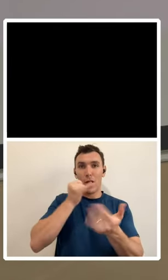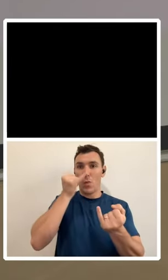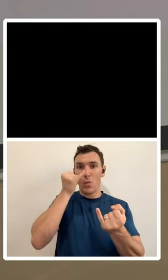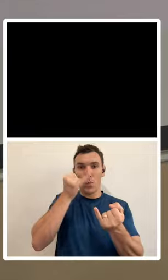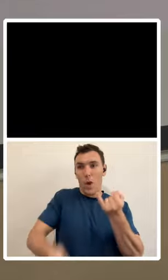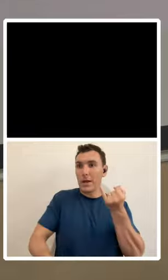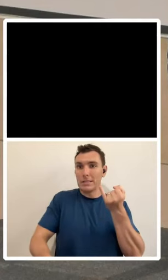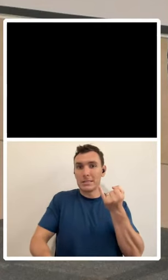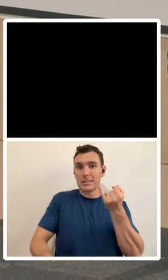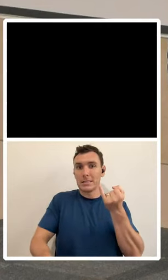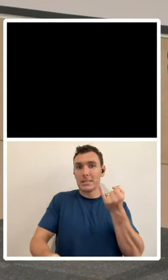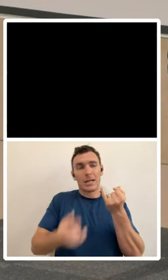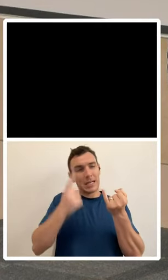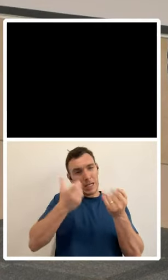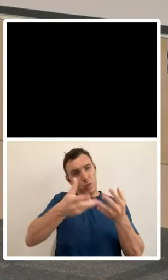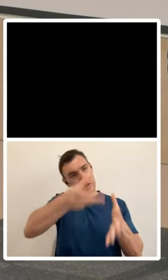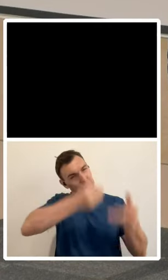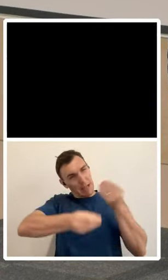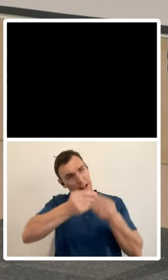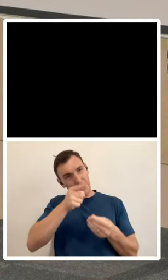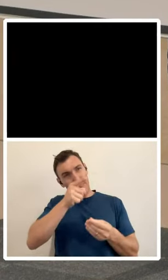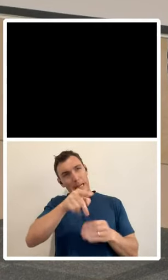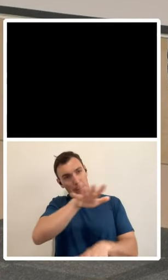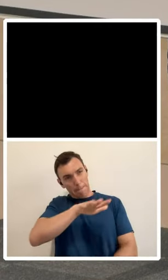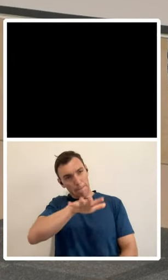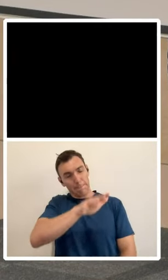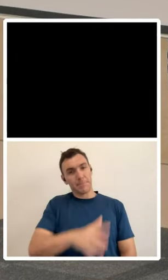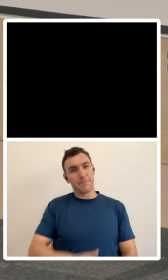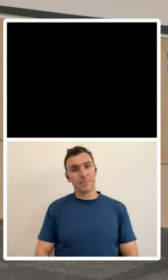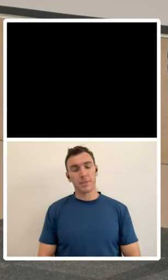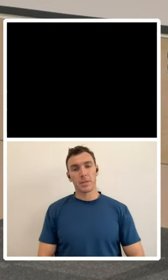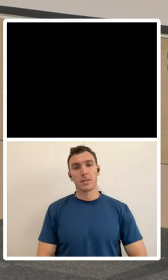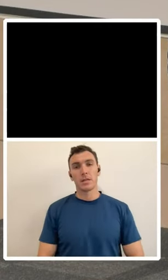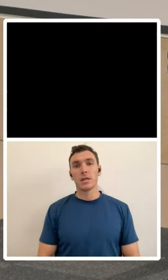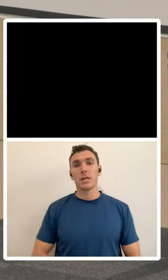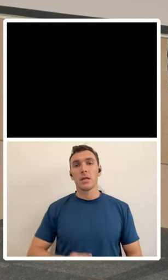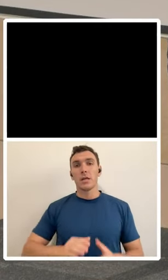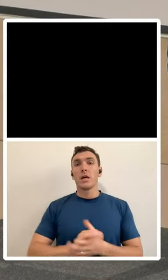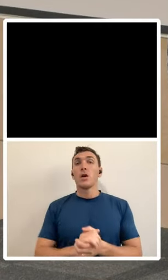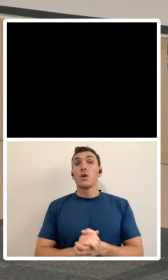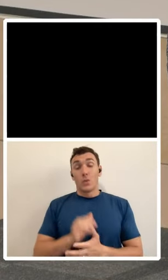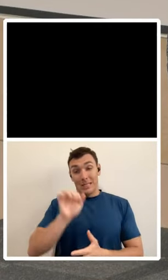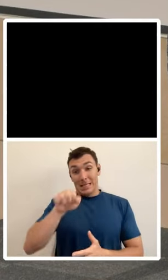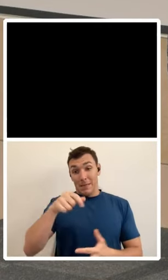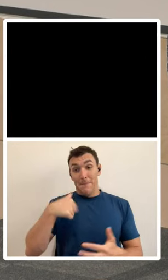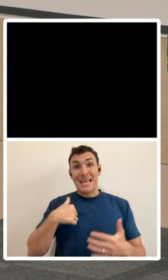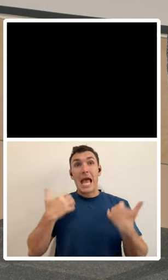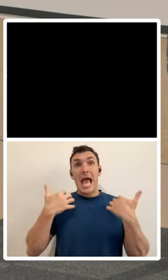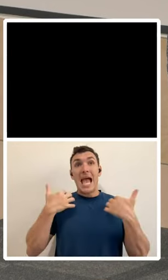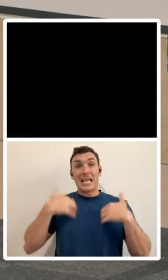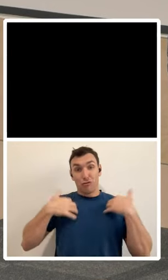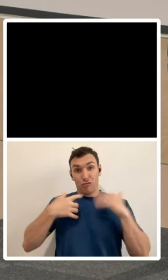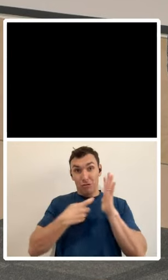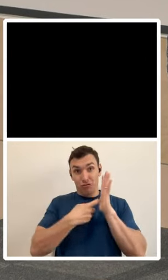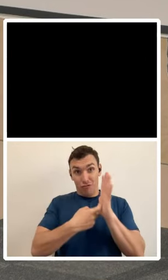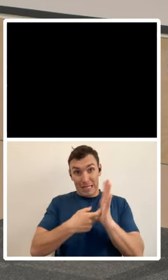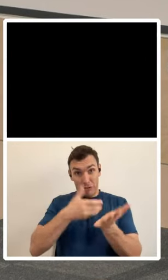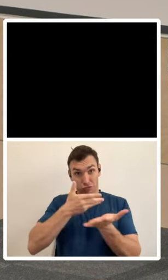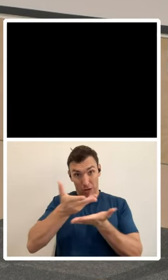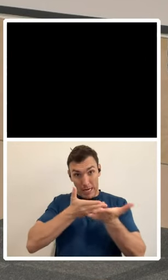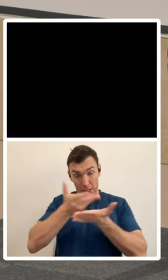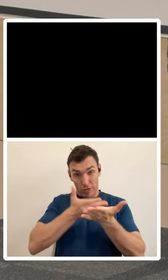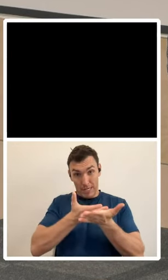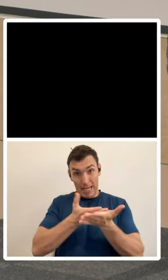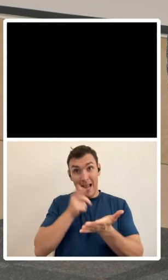started making? I was an interest rates trader, right? The history of interest rates prediction is quite interesting, because in 2008, rates collapsed to